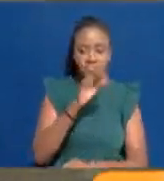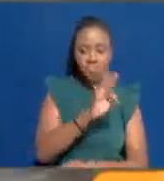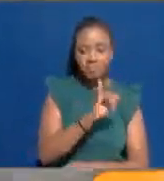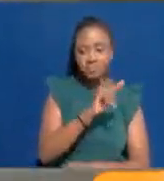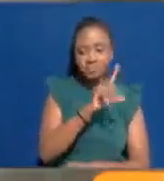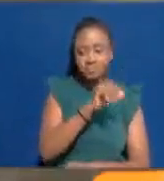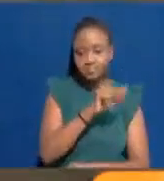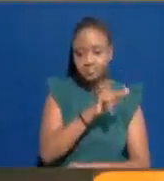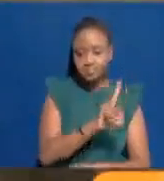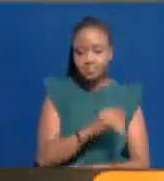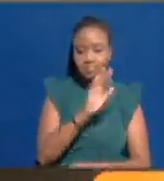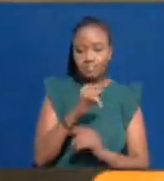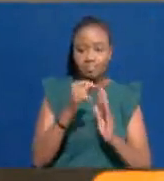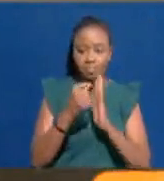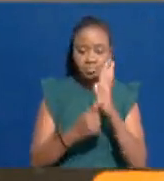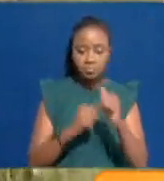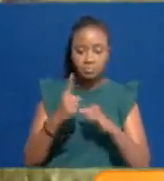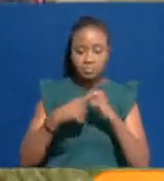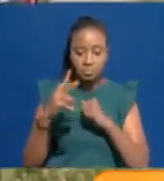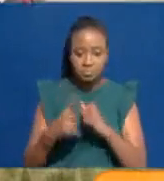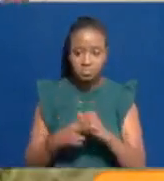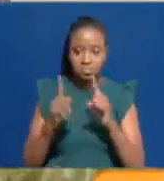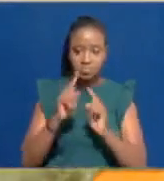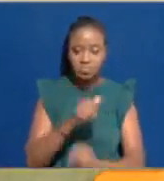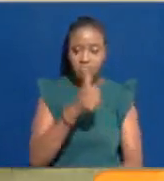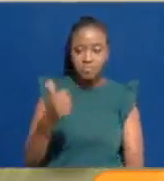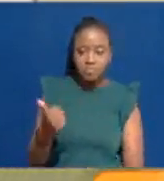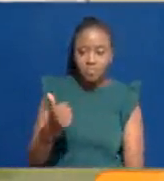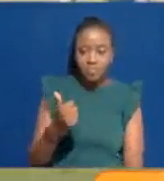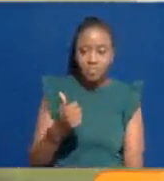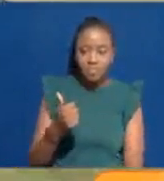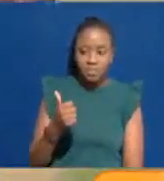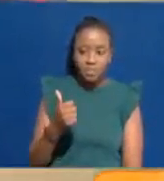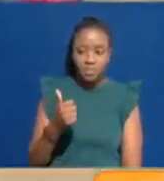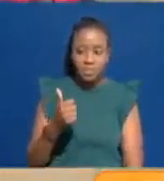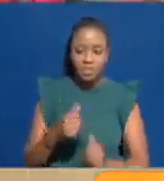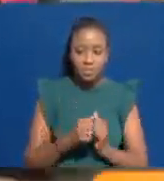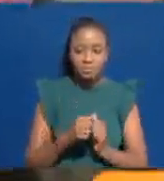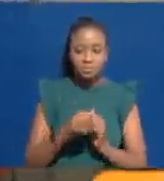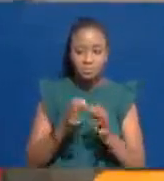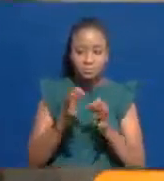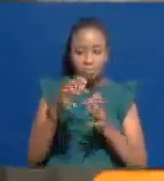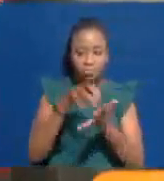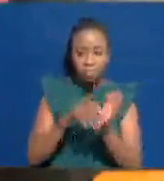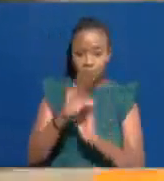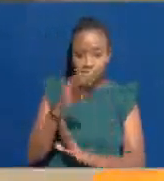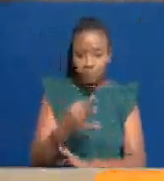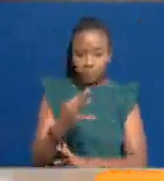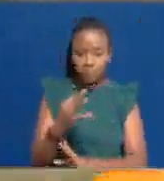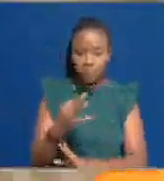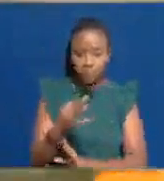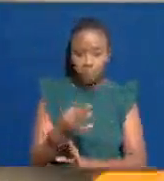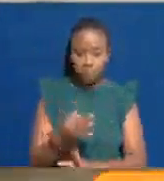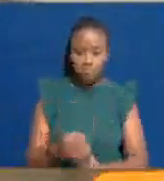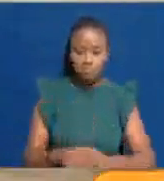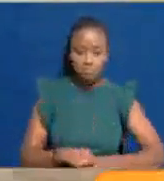6.7 seconds with Welshman Elfyn Evans a distant third and Japan's Takamoto